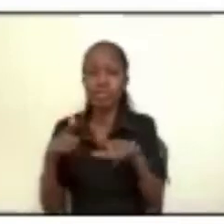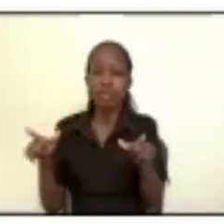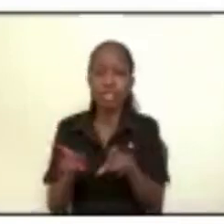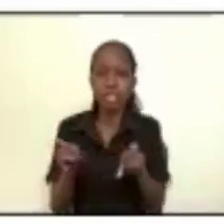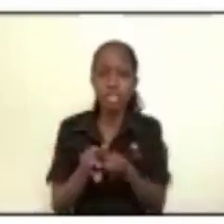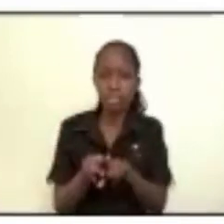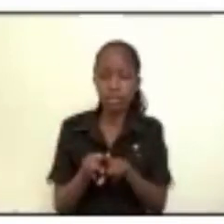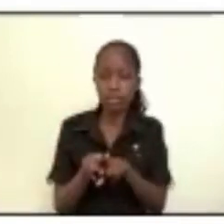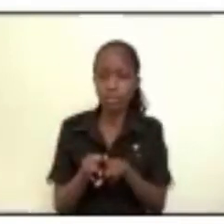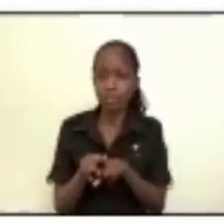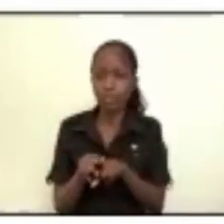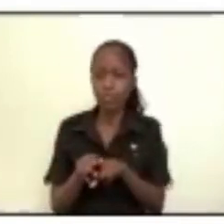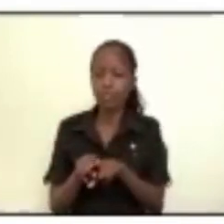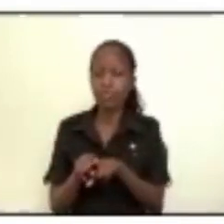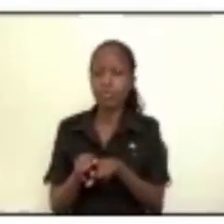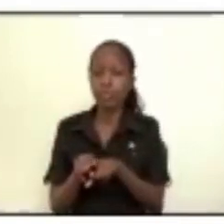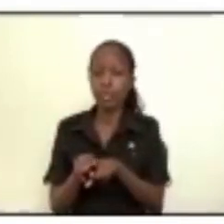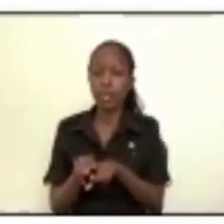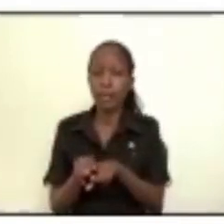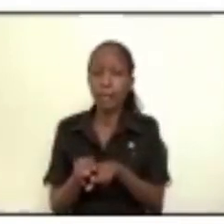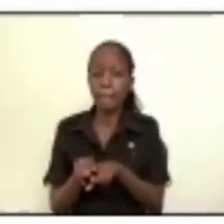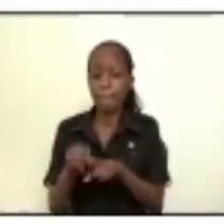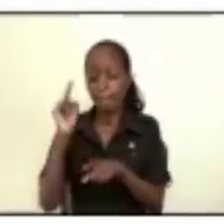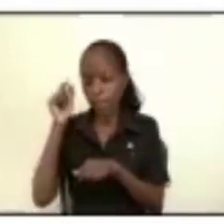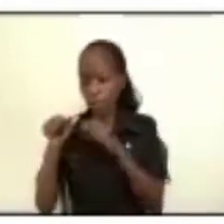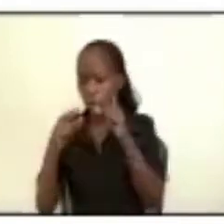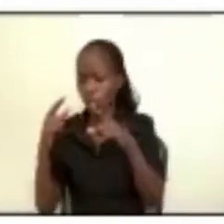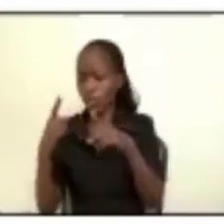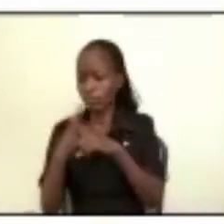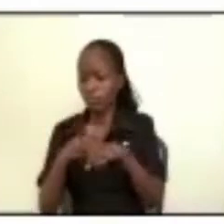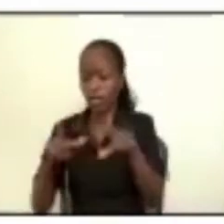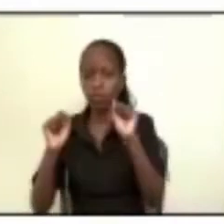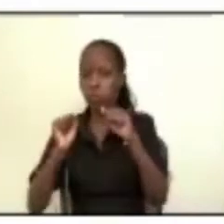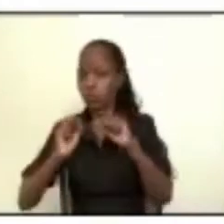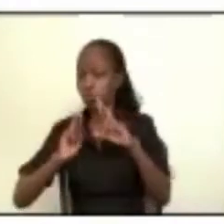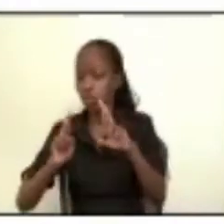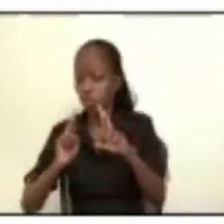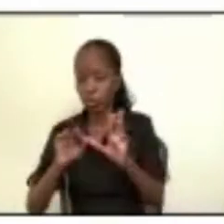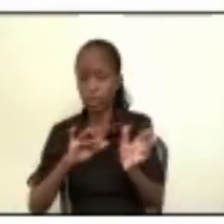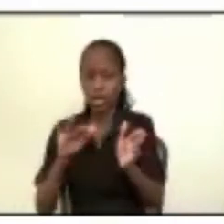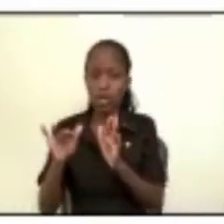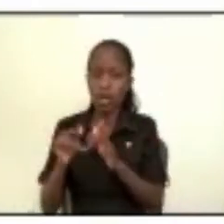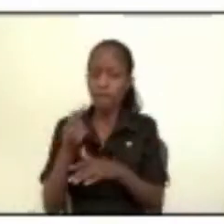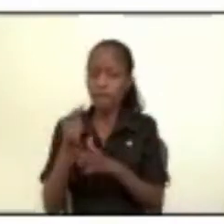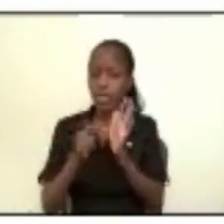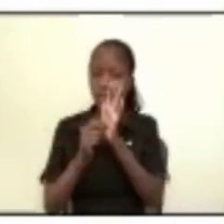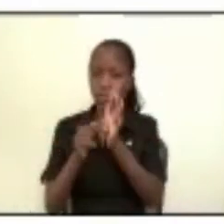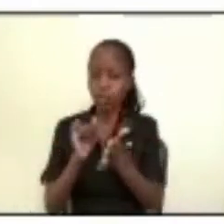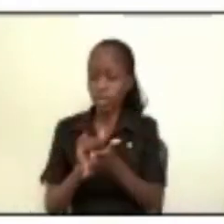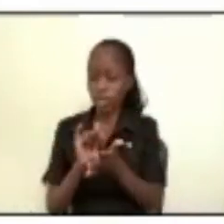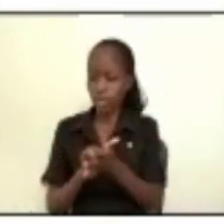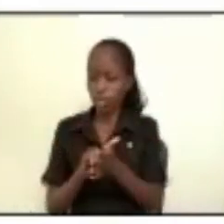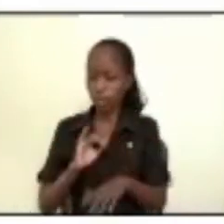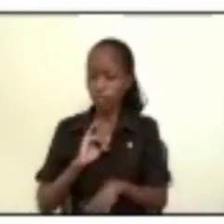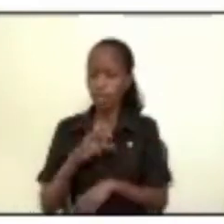can broadcast in. All right. A few examples that I felt